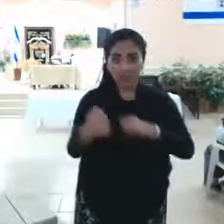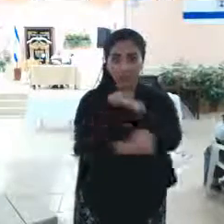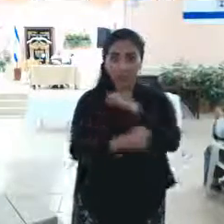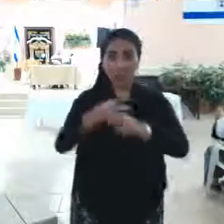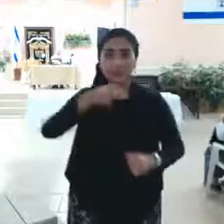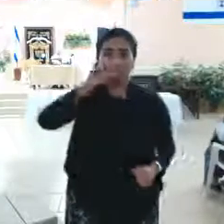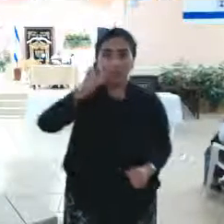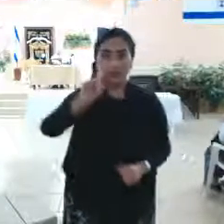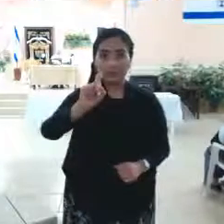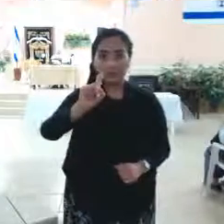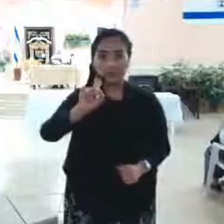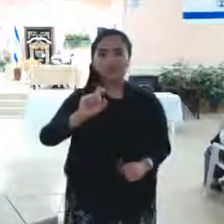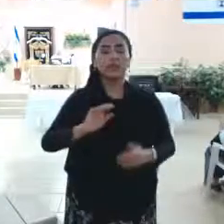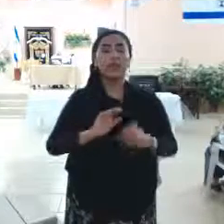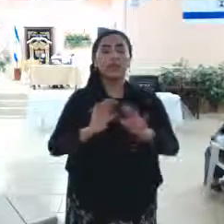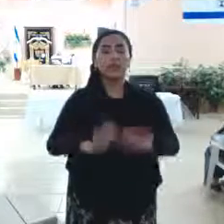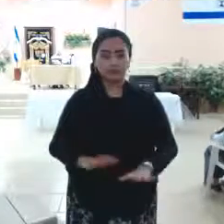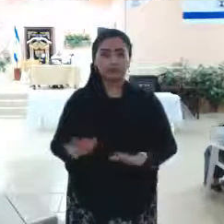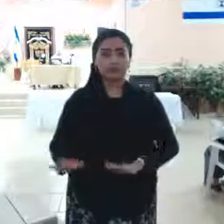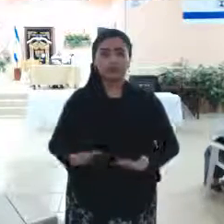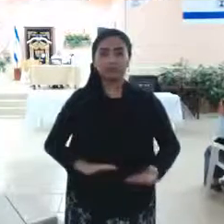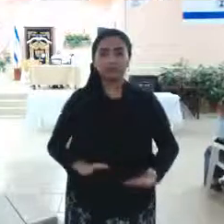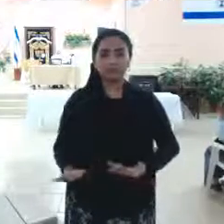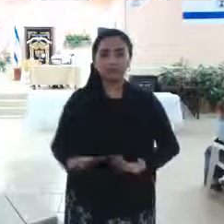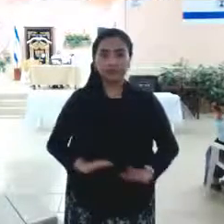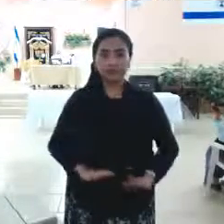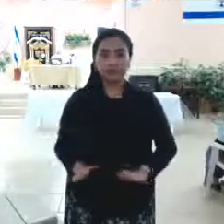You took a Pesach. Be calm.